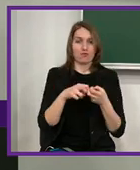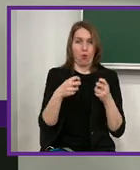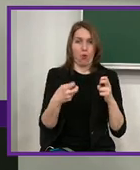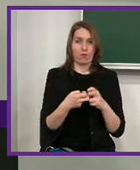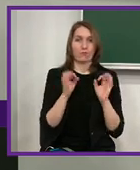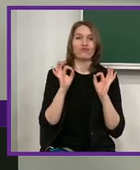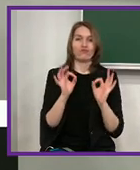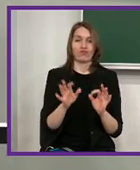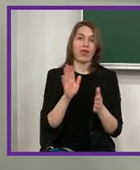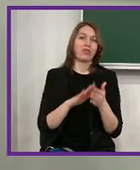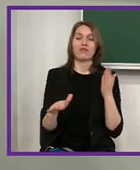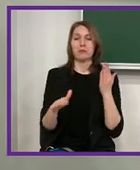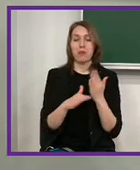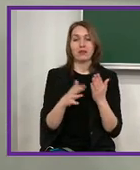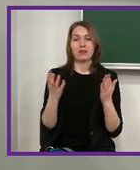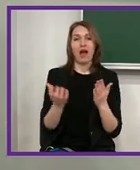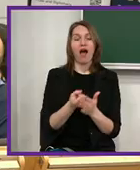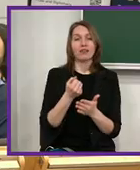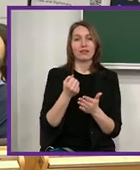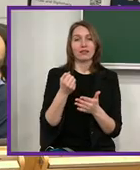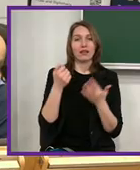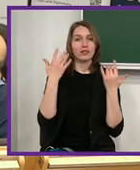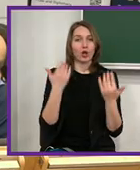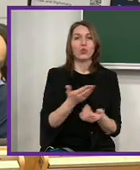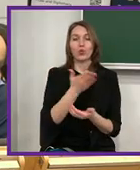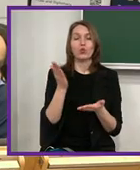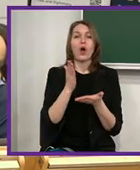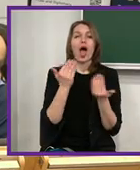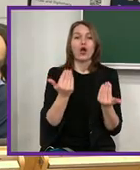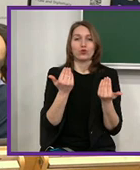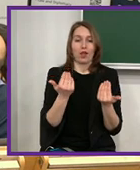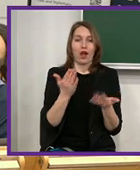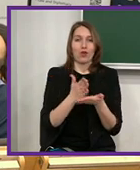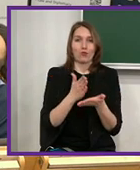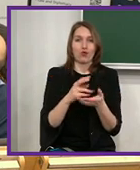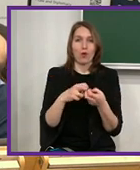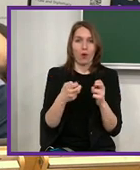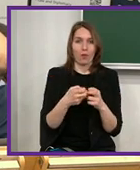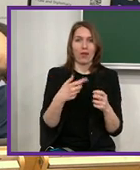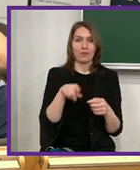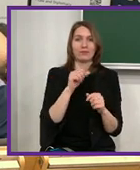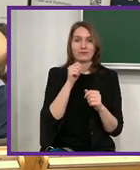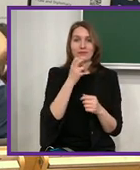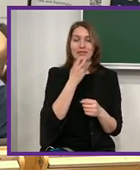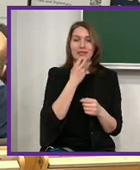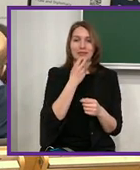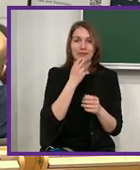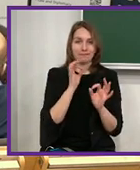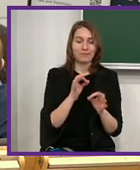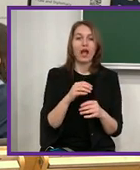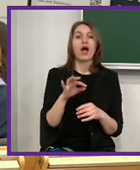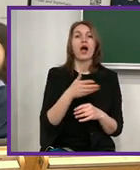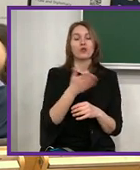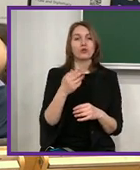careful about whom you choose. Check credentials. Yeah. You said that more directly than I did. Yes, I know. I've got the privilege of being